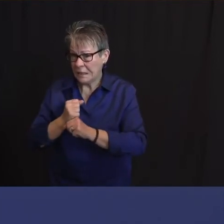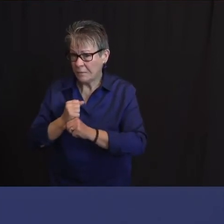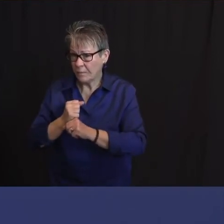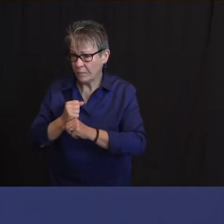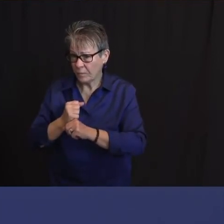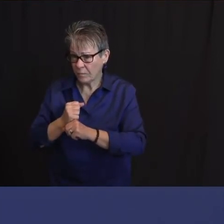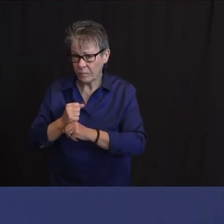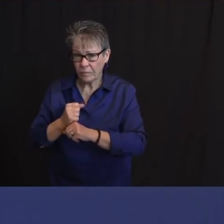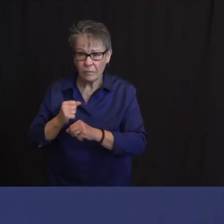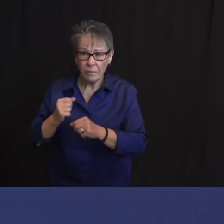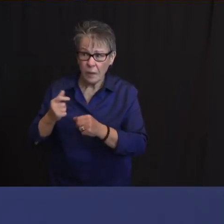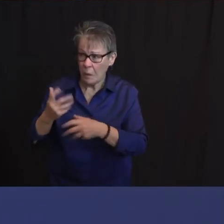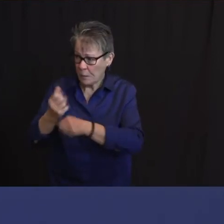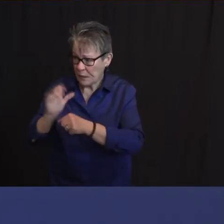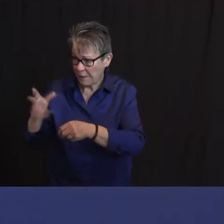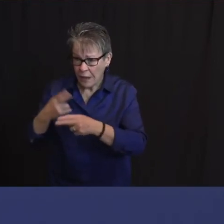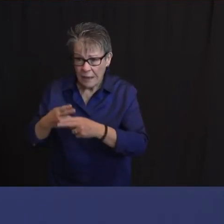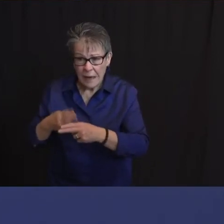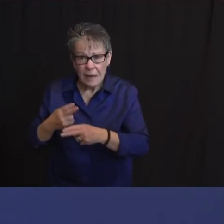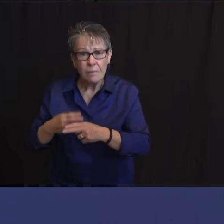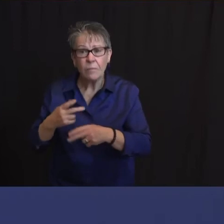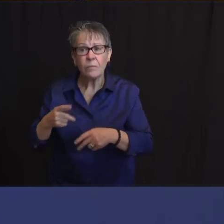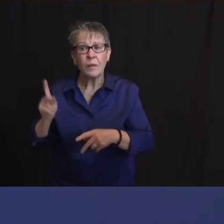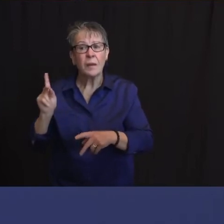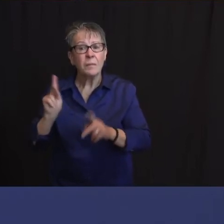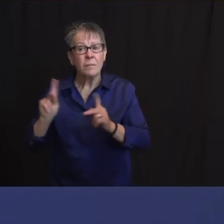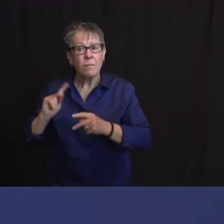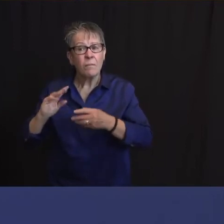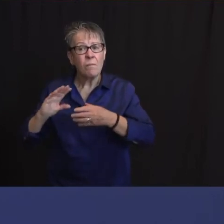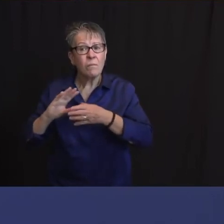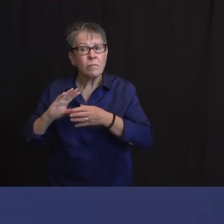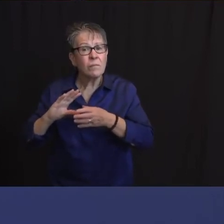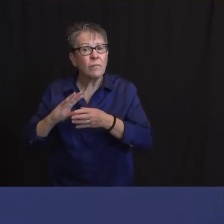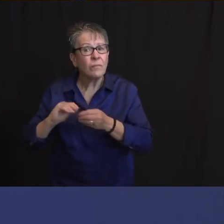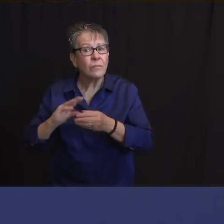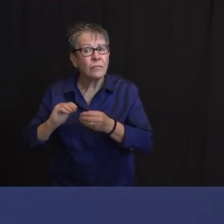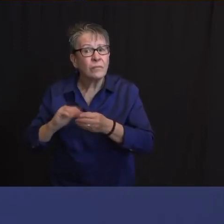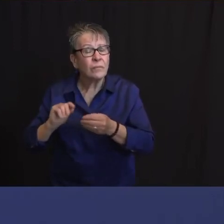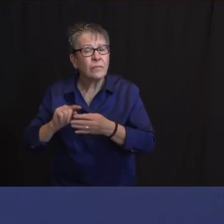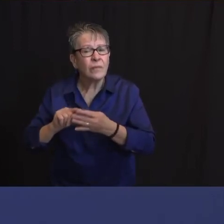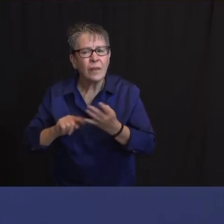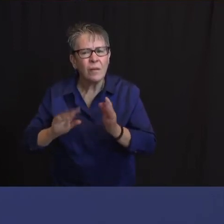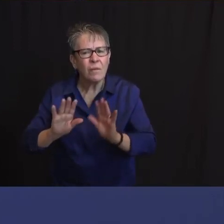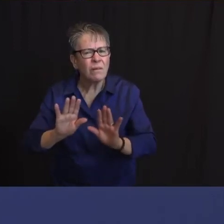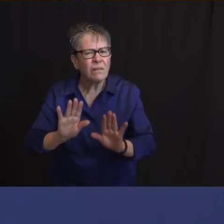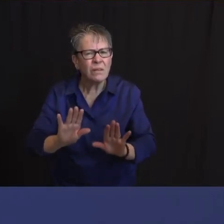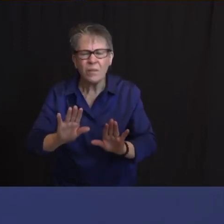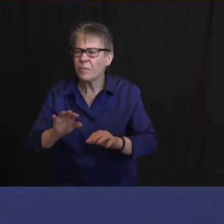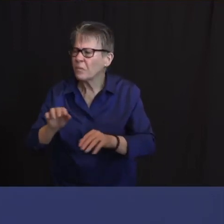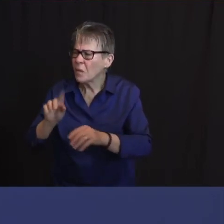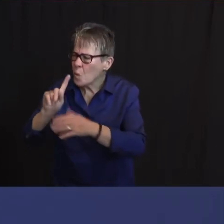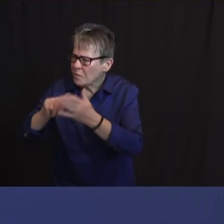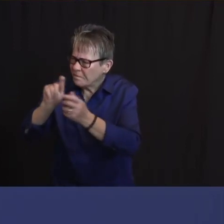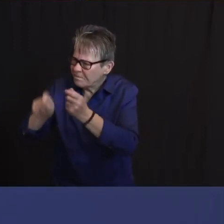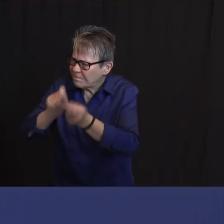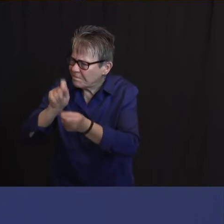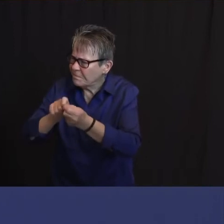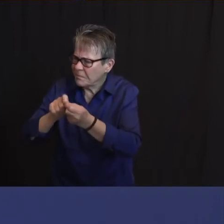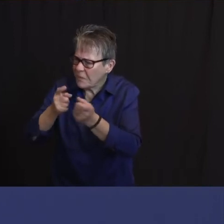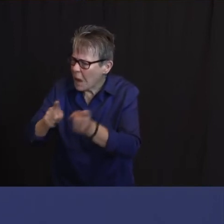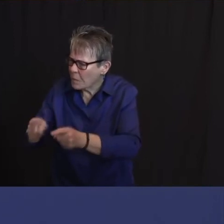we can make blanket statements about how the system generally, but as it relates to specifics, it would really be helpful, not just for